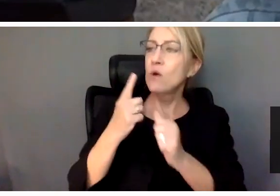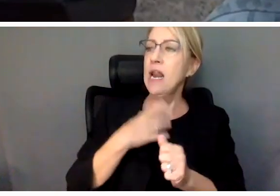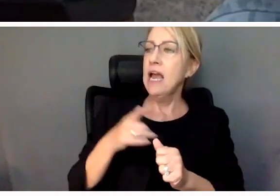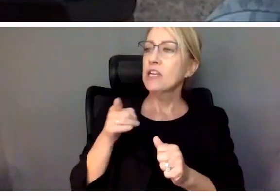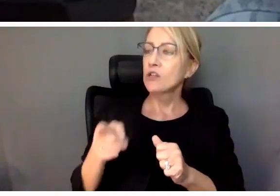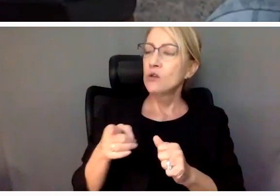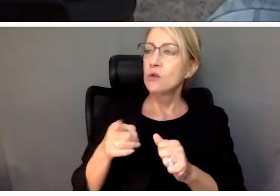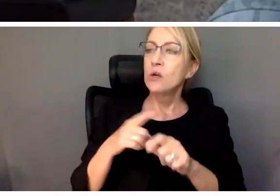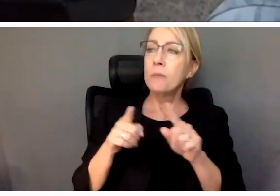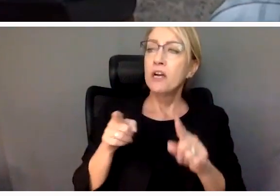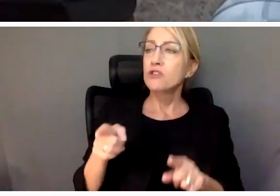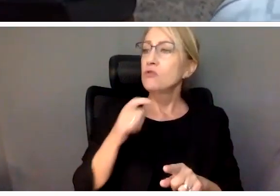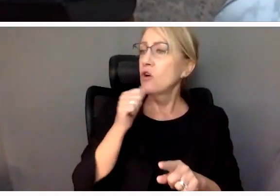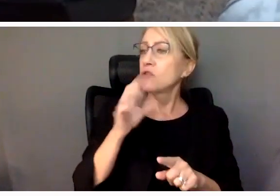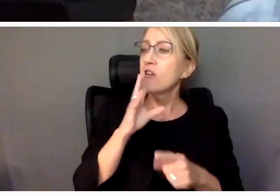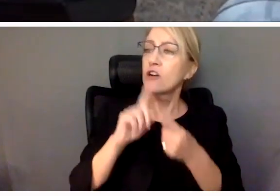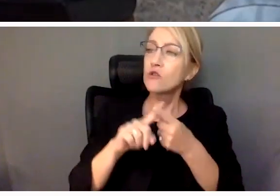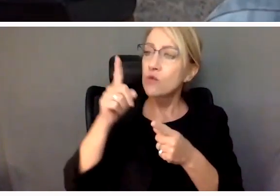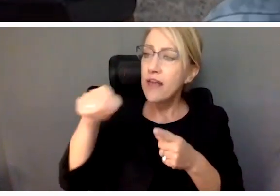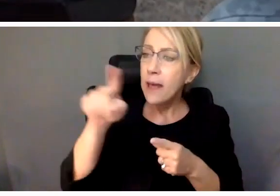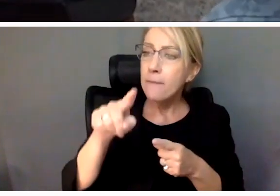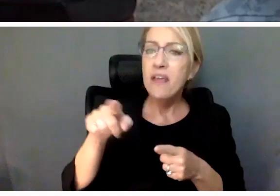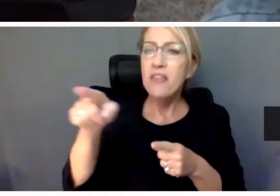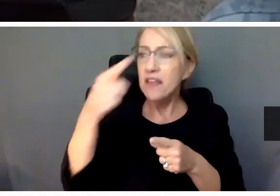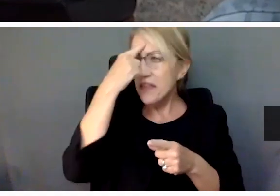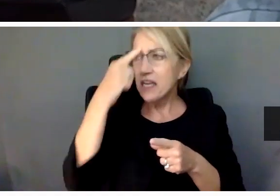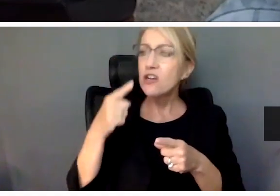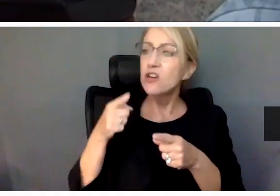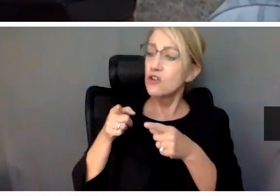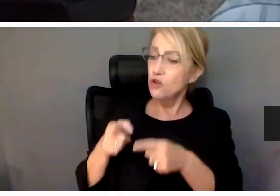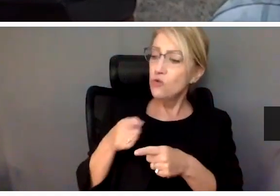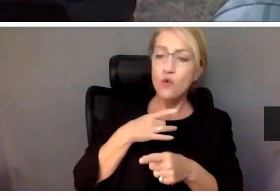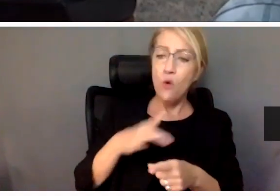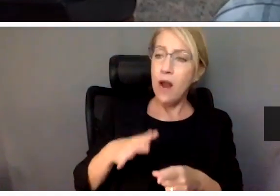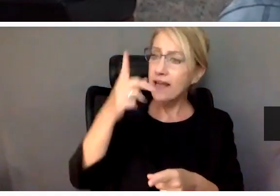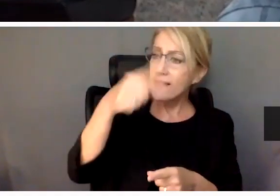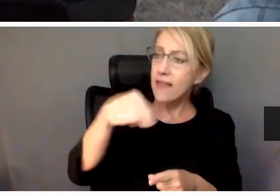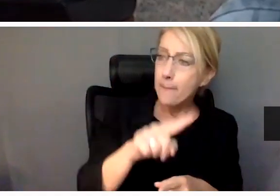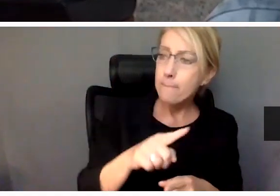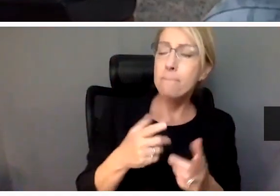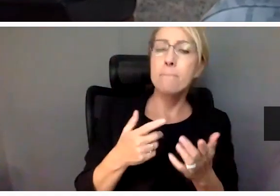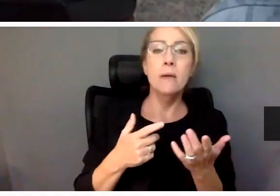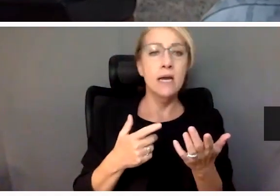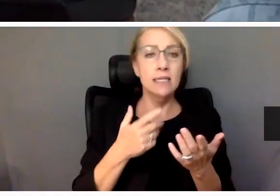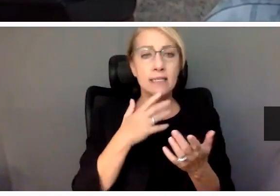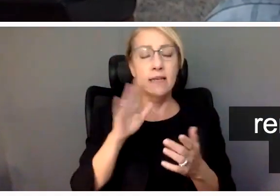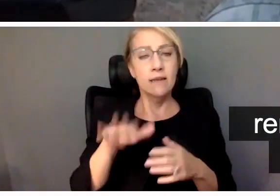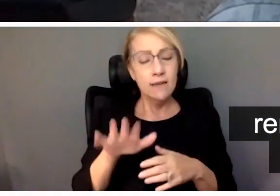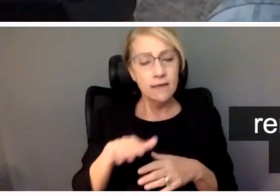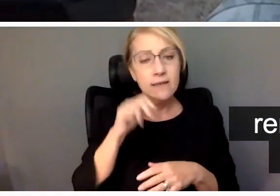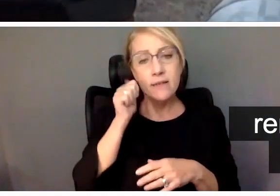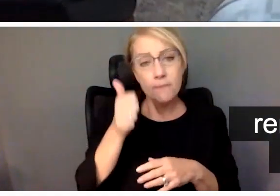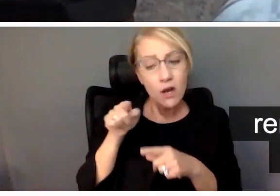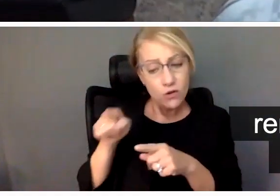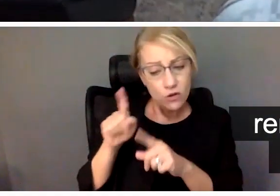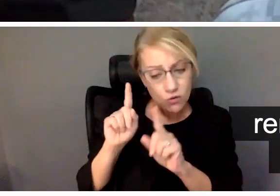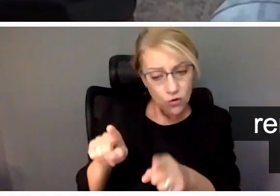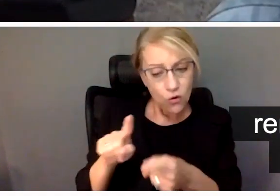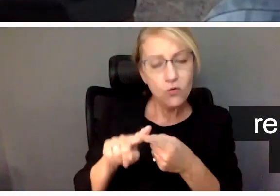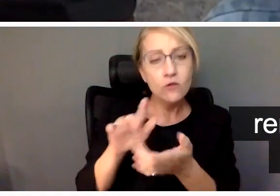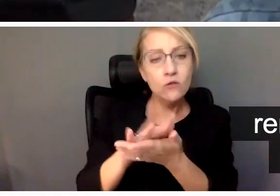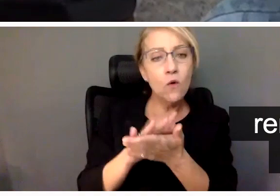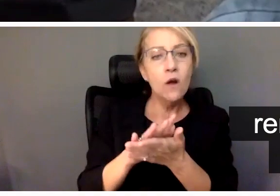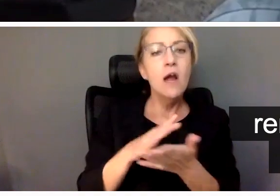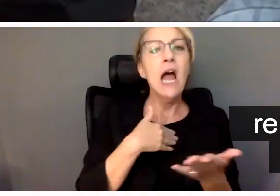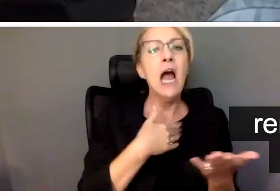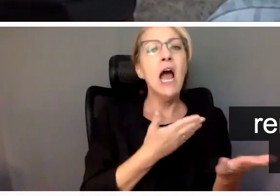to them, so they think you don't like them." So I said, "Tomorrow when you go to school, remember," and I dropped them